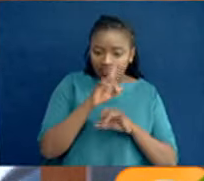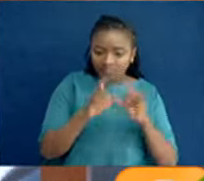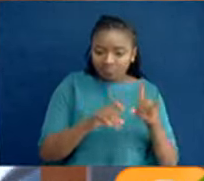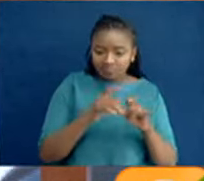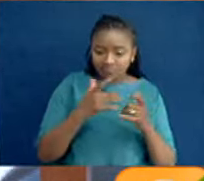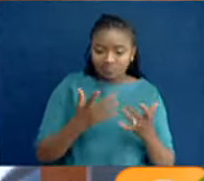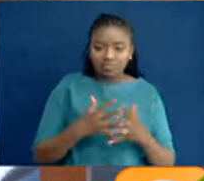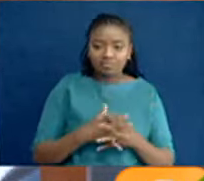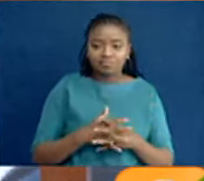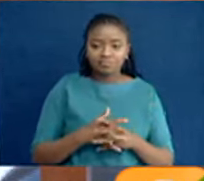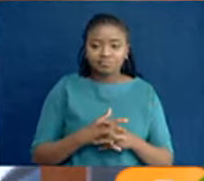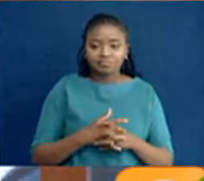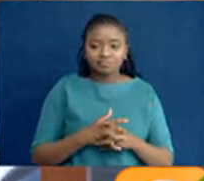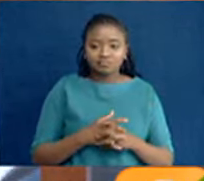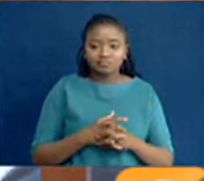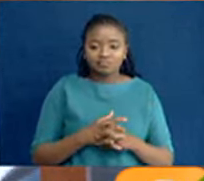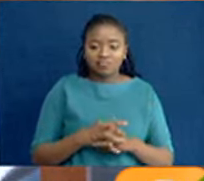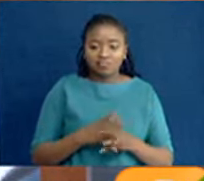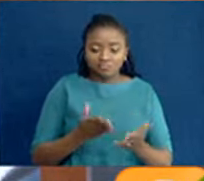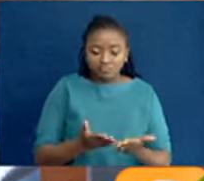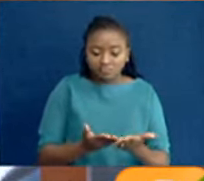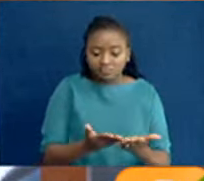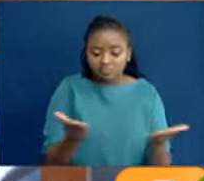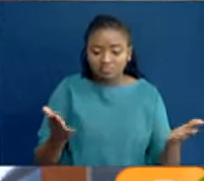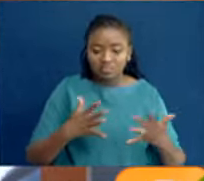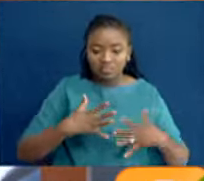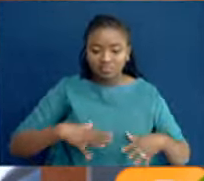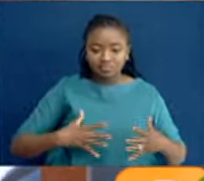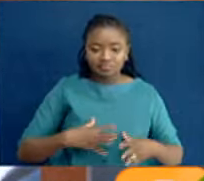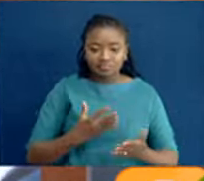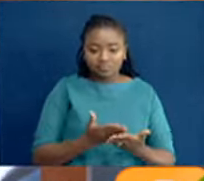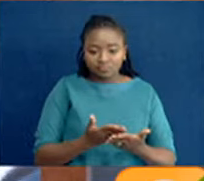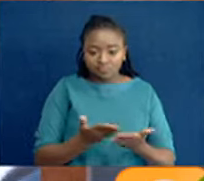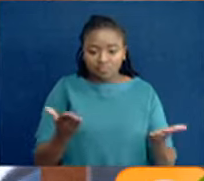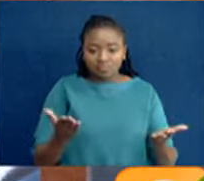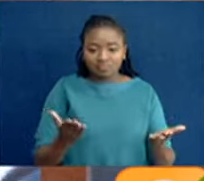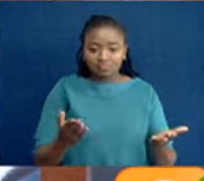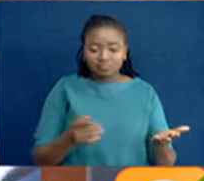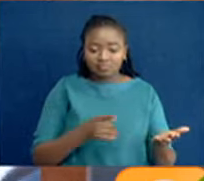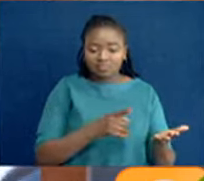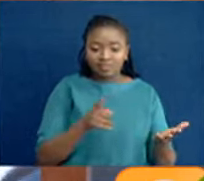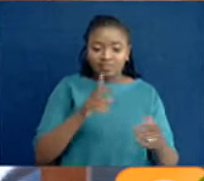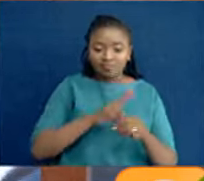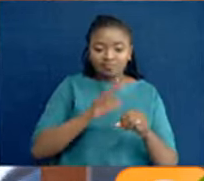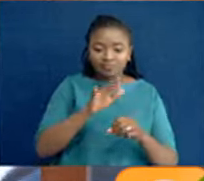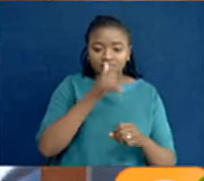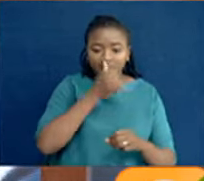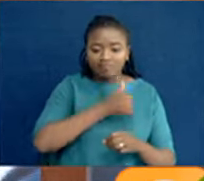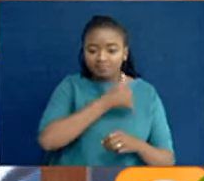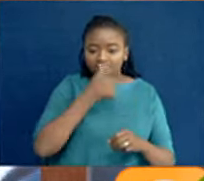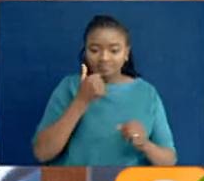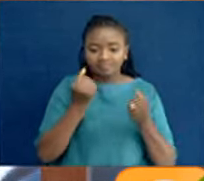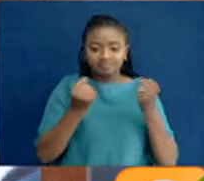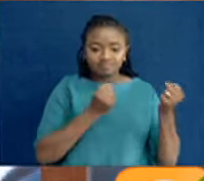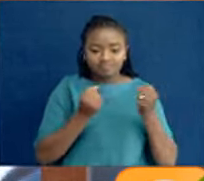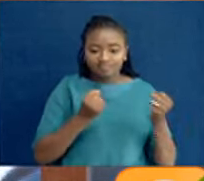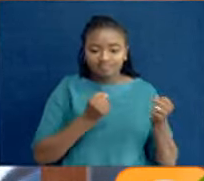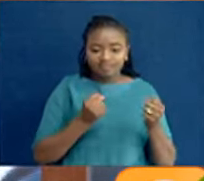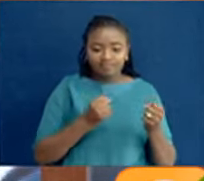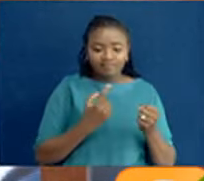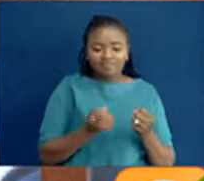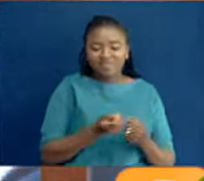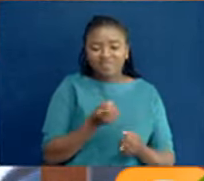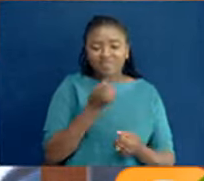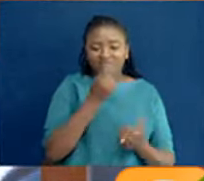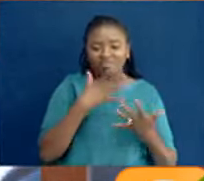The truth is that these people we are also berating that they are using their private vehicles. There are very few people. Right. Yeah, they are 13%